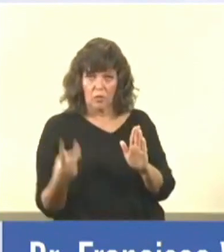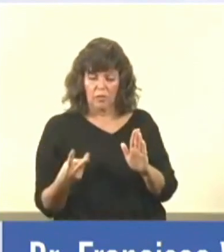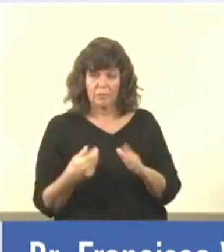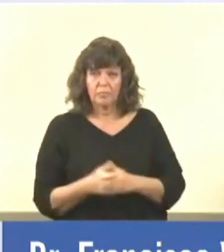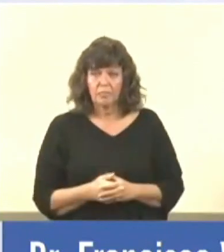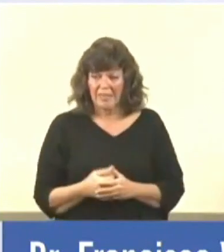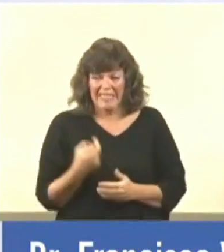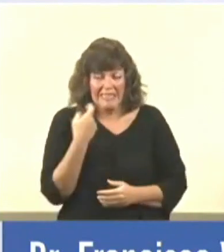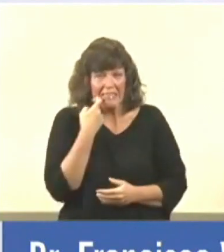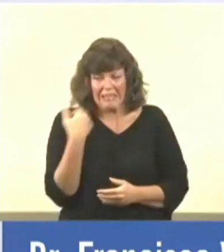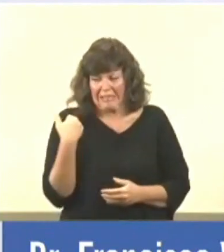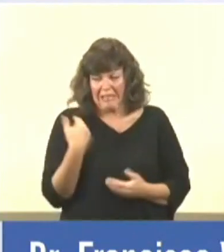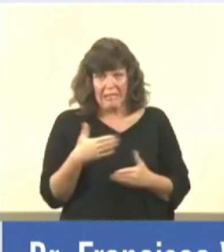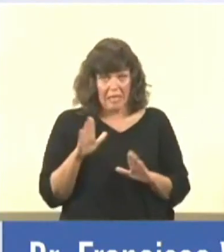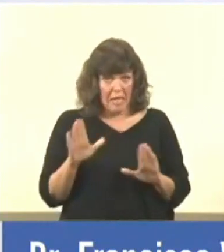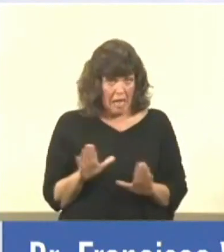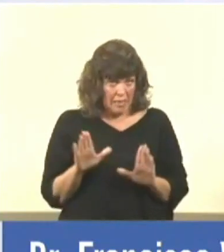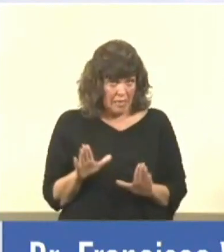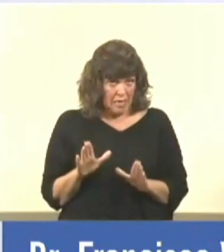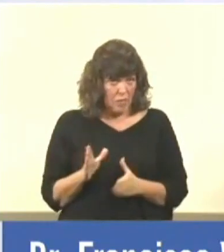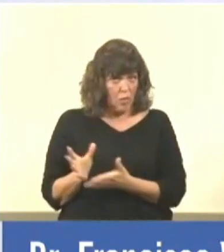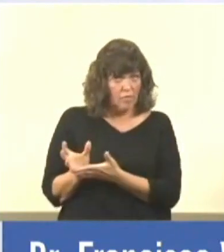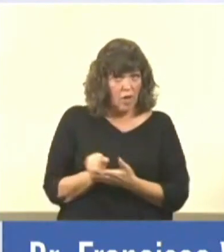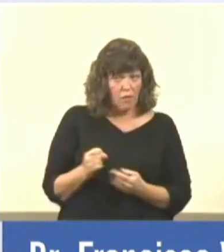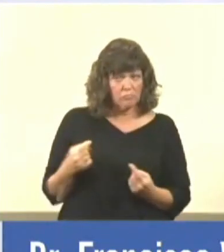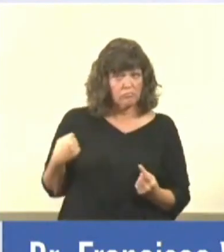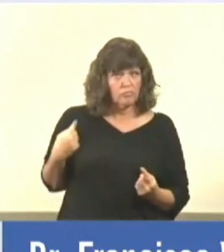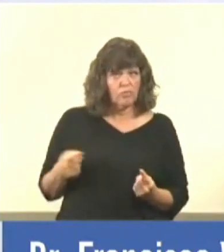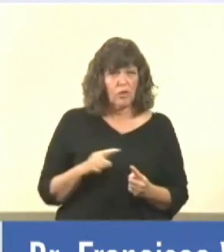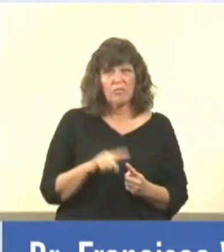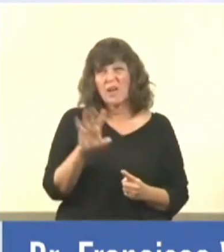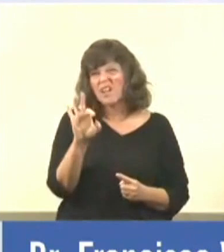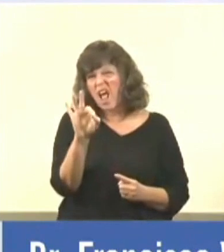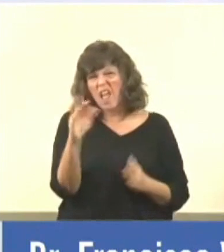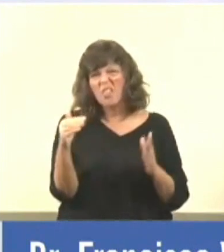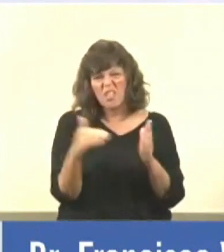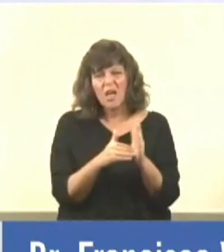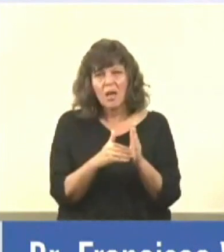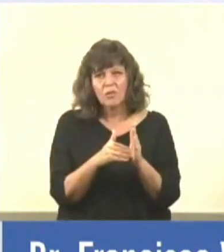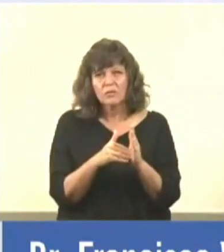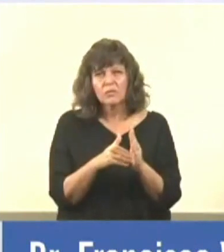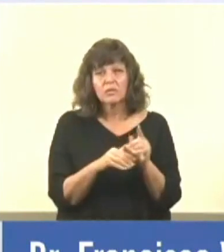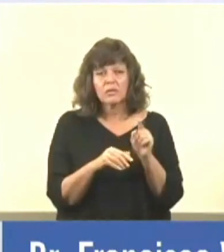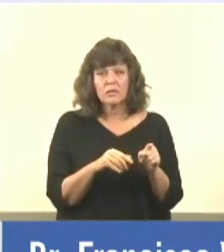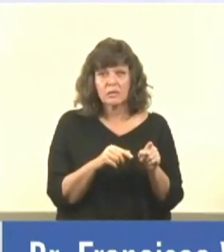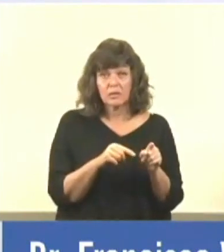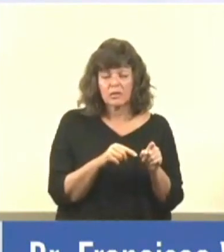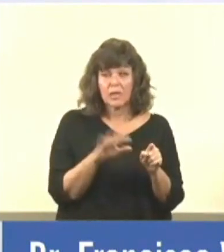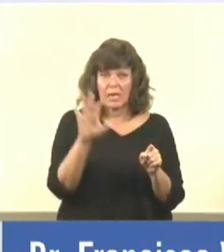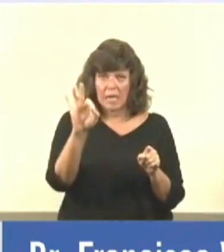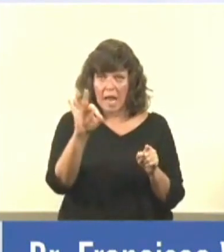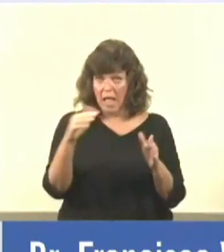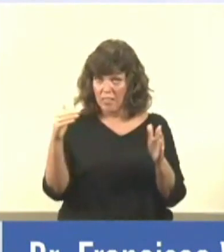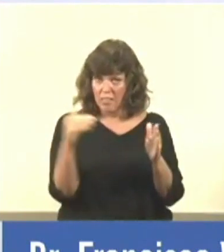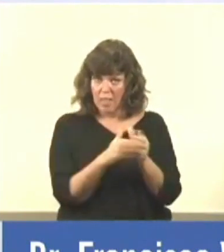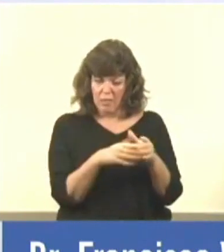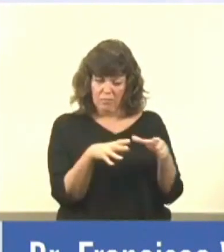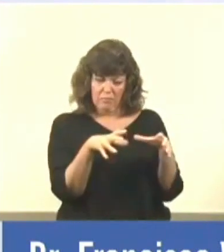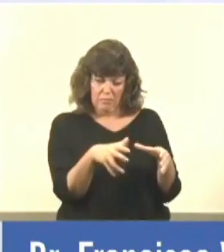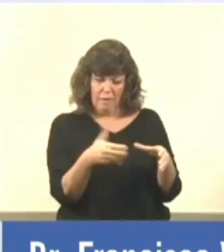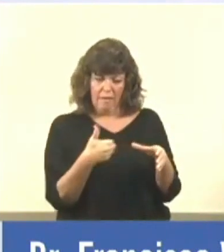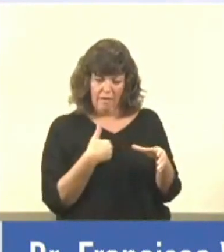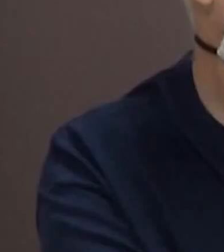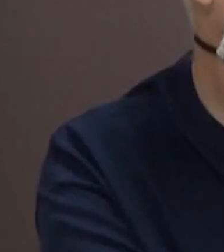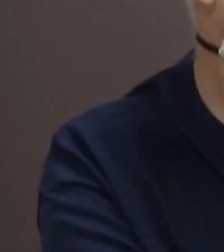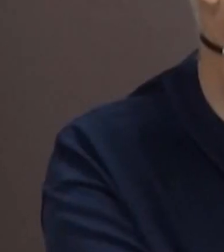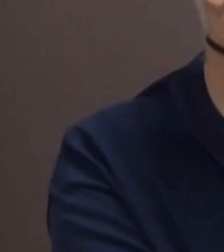Sunday we already received over 9,000 doses, and about 3,000 of those are coming to Spokane, actually are already in